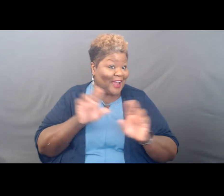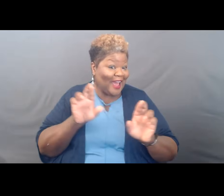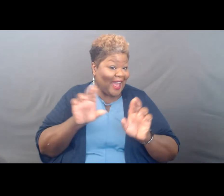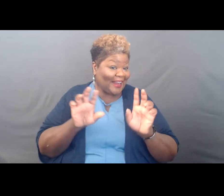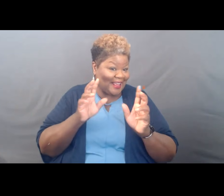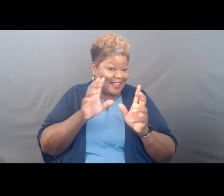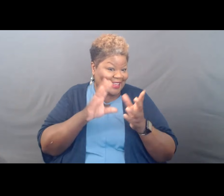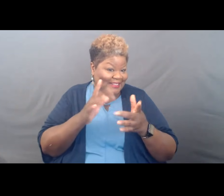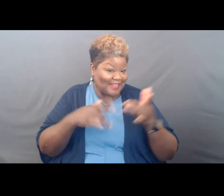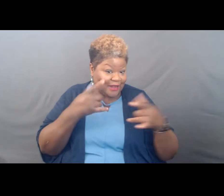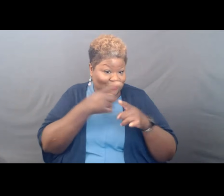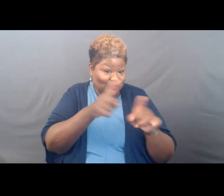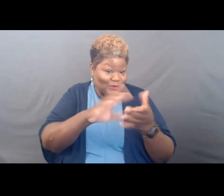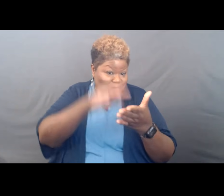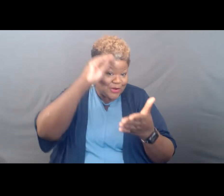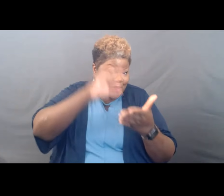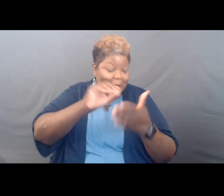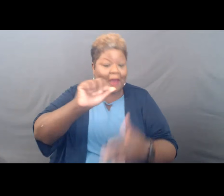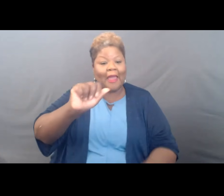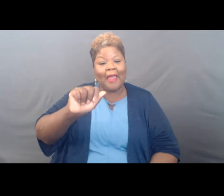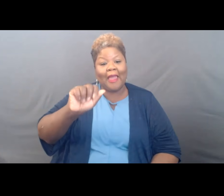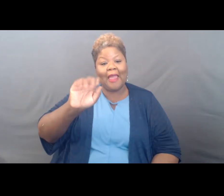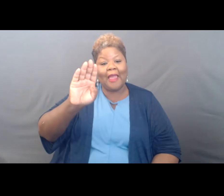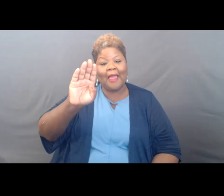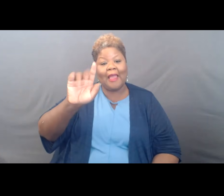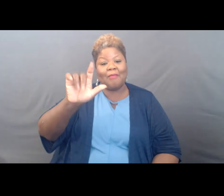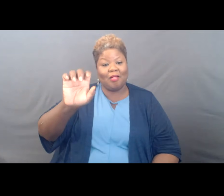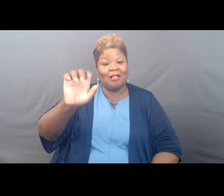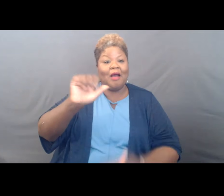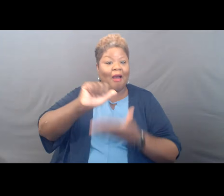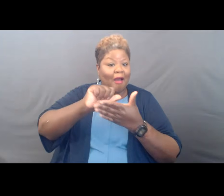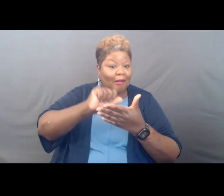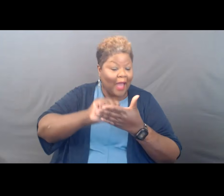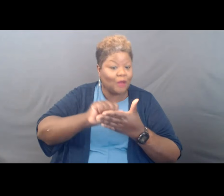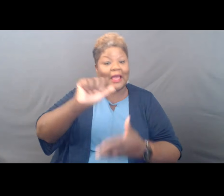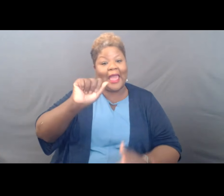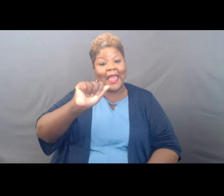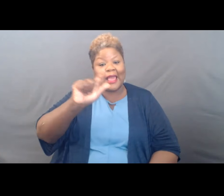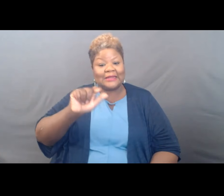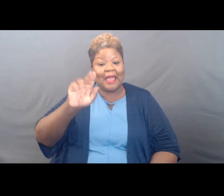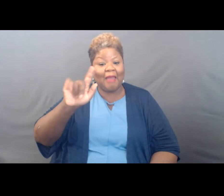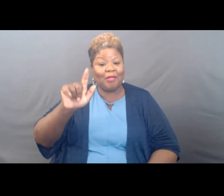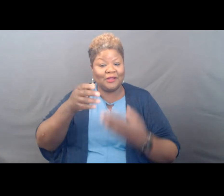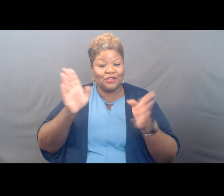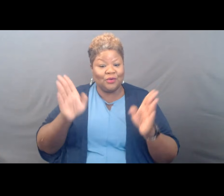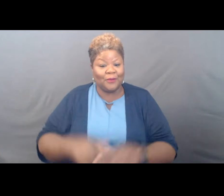for you guys to hear about ABLE accounts and AZ ABLE generally. Hold on one